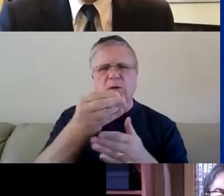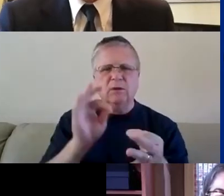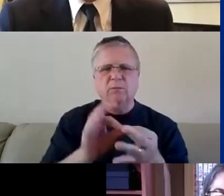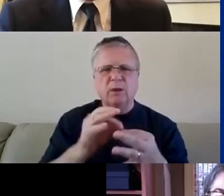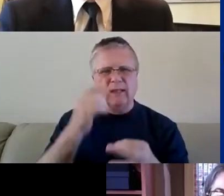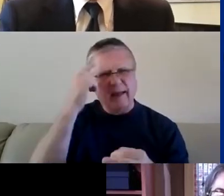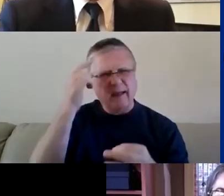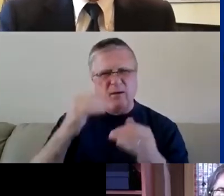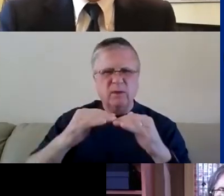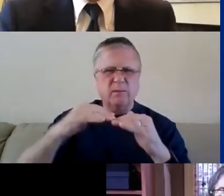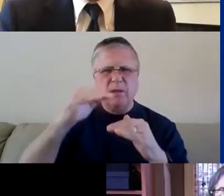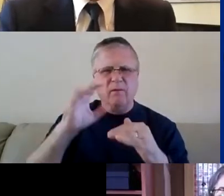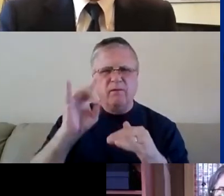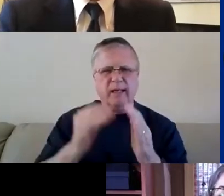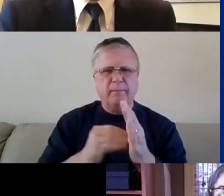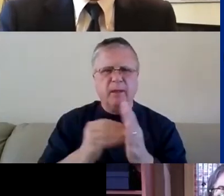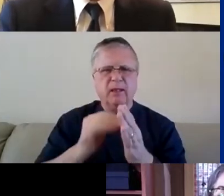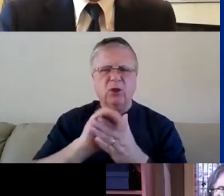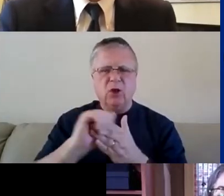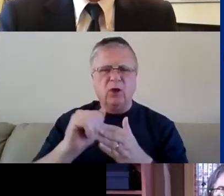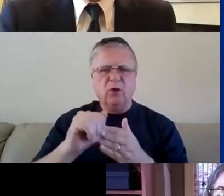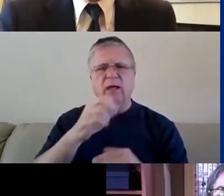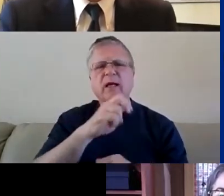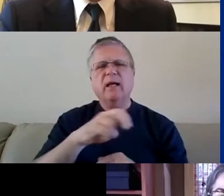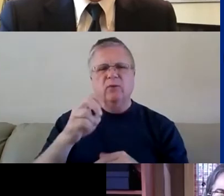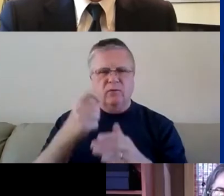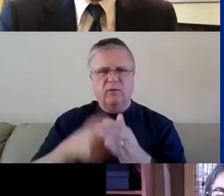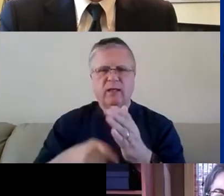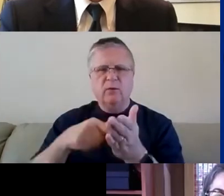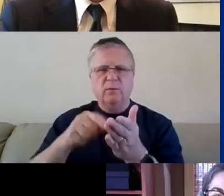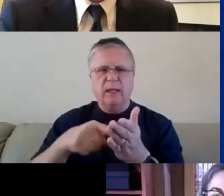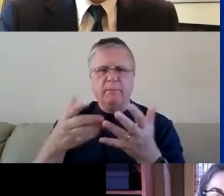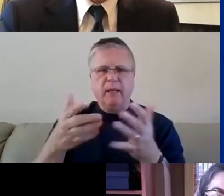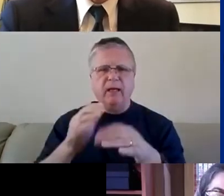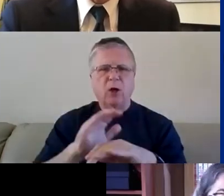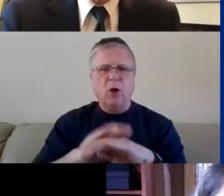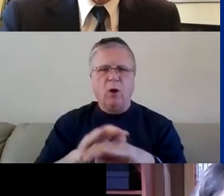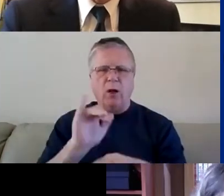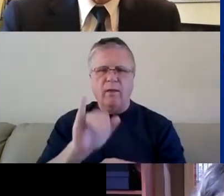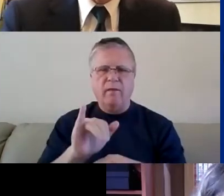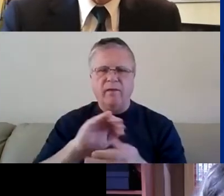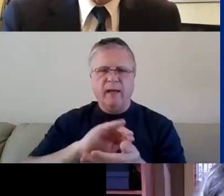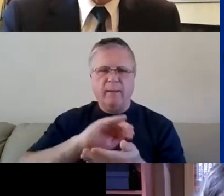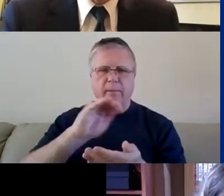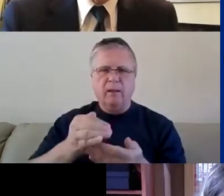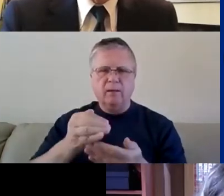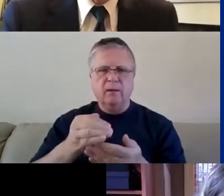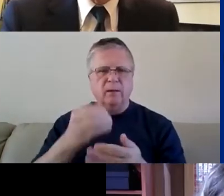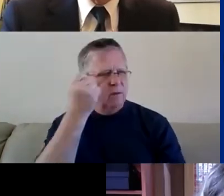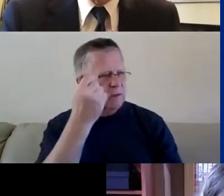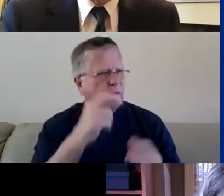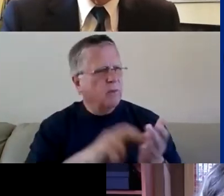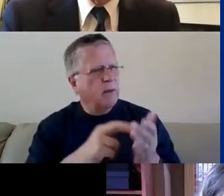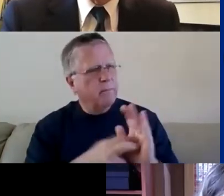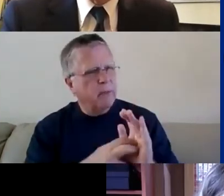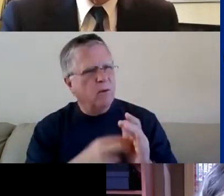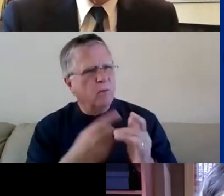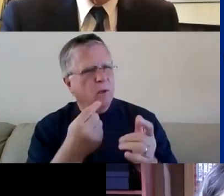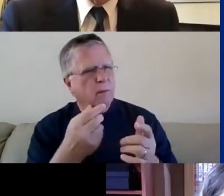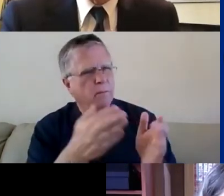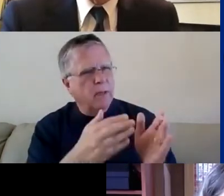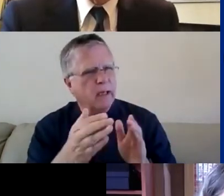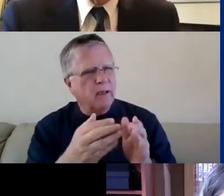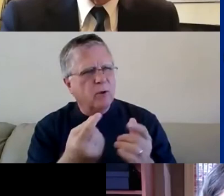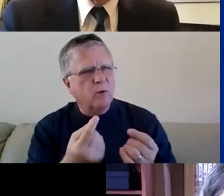million, and transfer tax was paid on that amount. Right, right. So you see where I'm going. I am